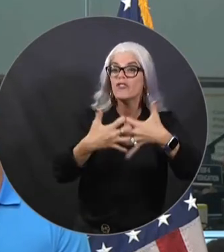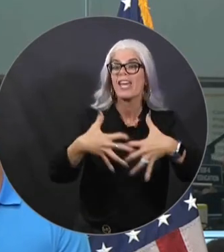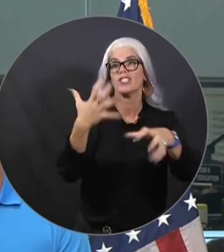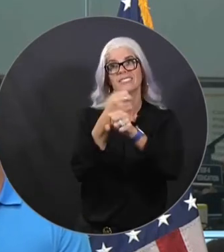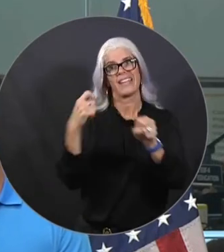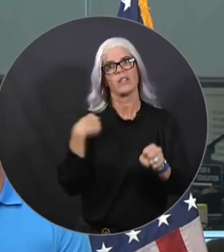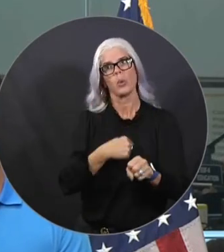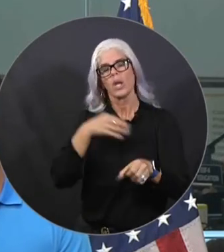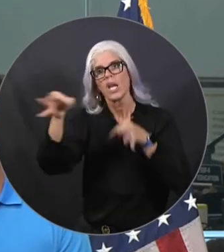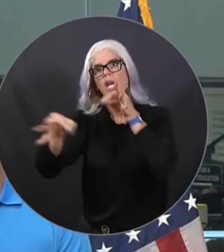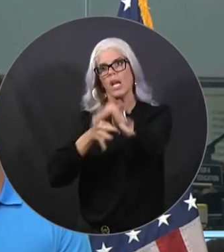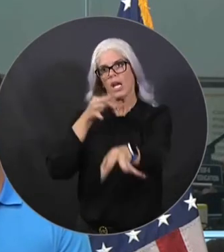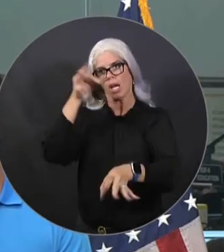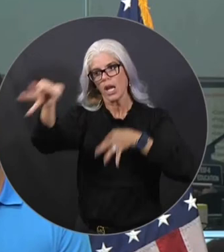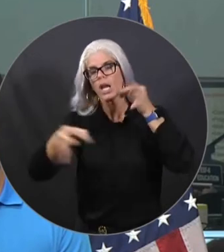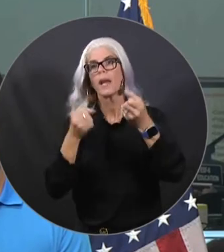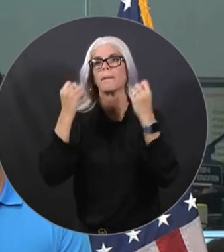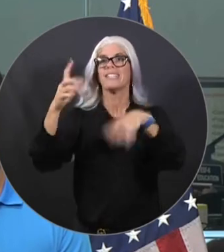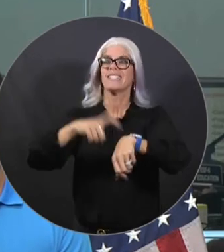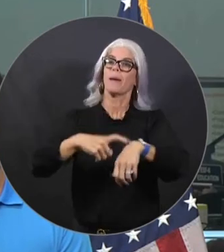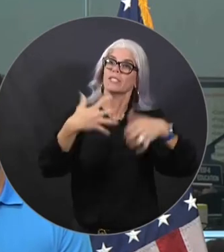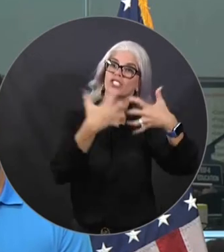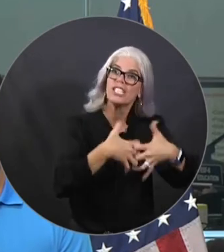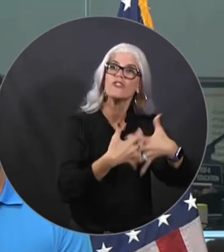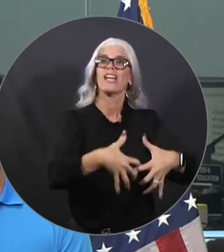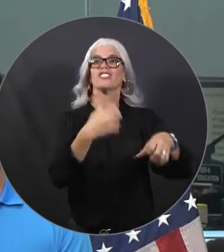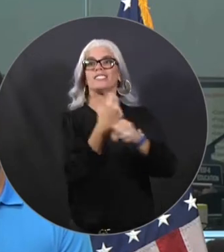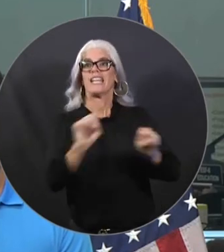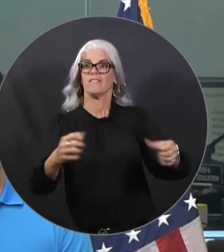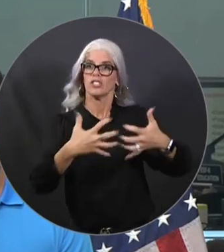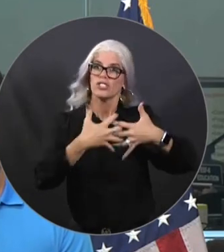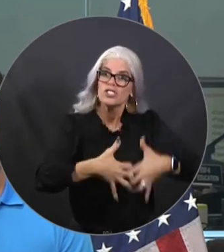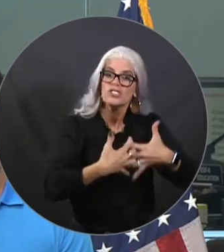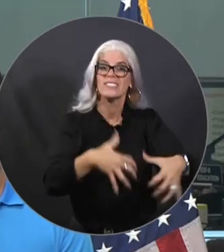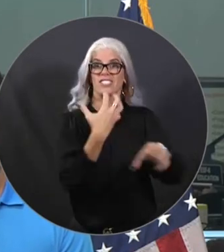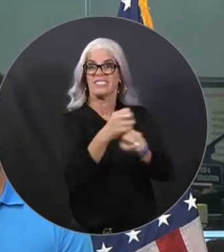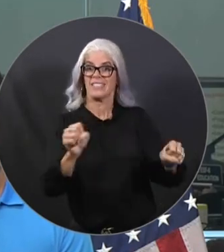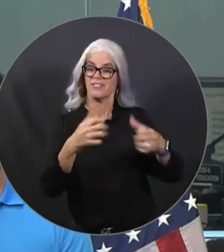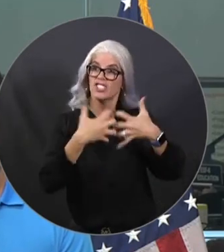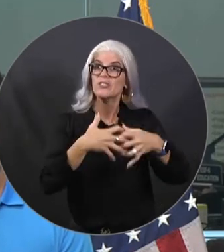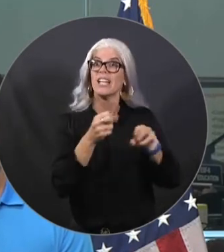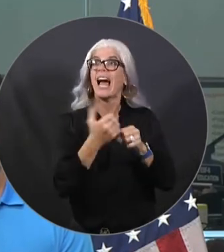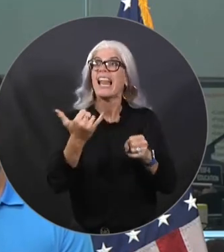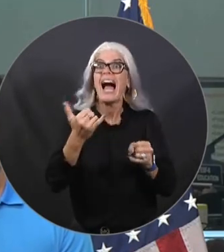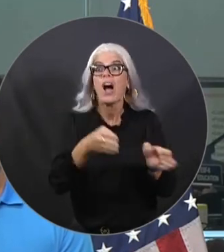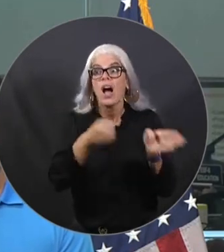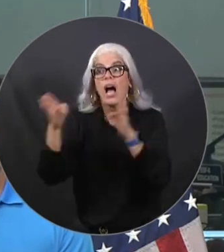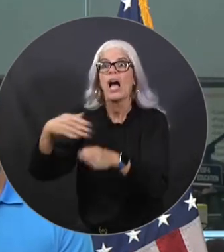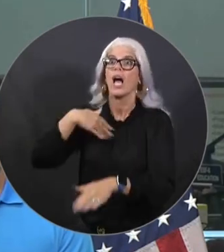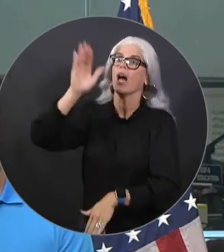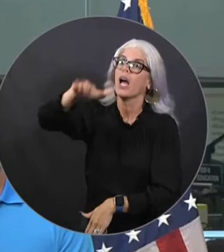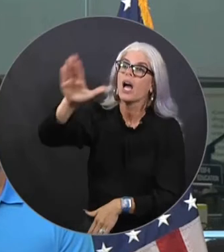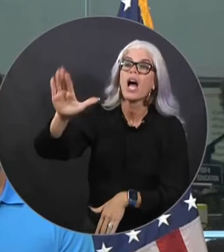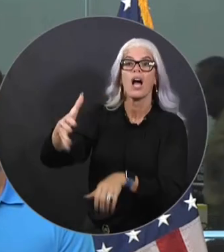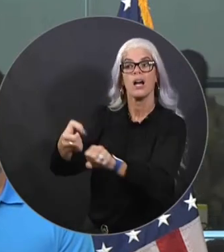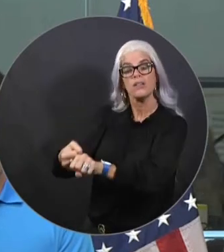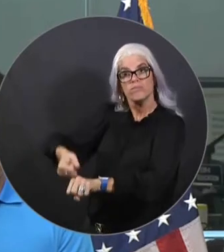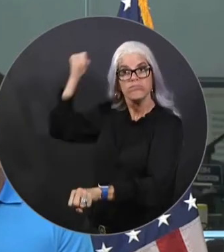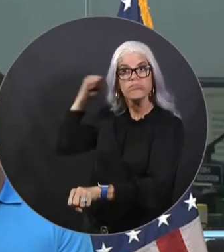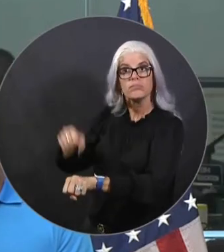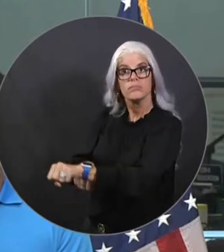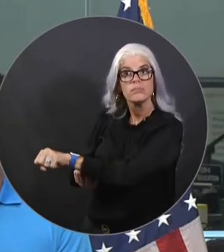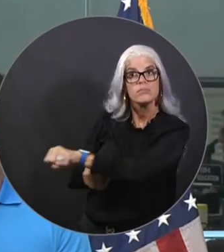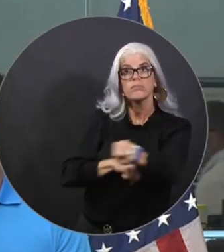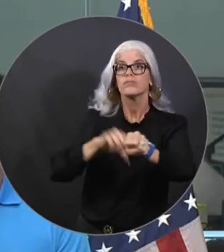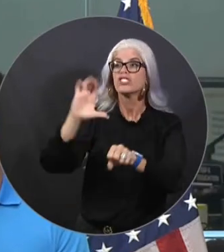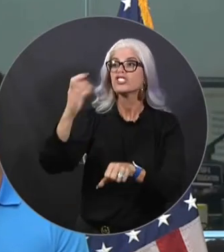adding chainsaw safety, getting on ladders, getting on roofs, watching out for power